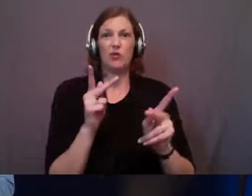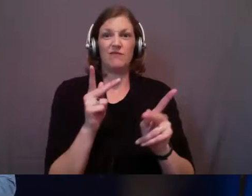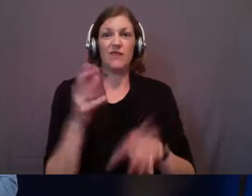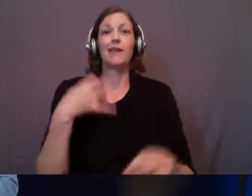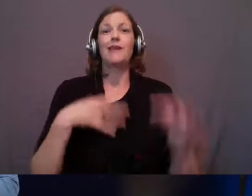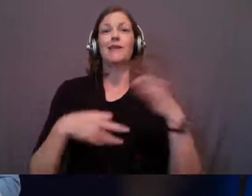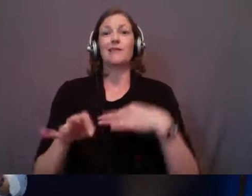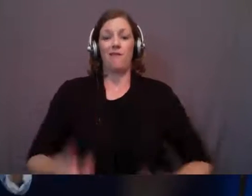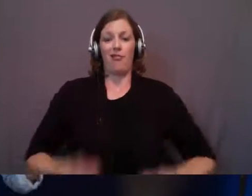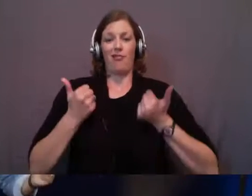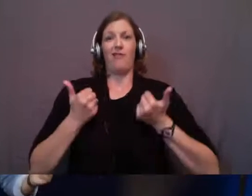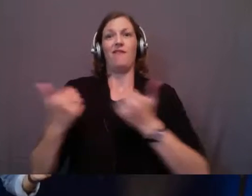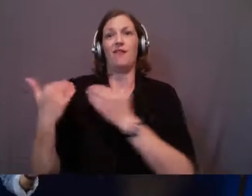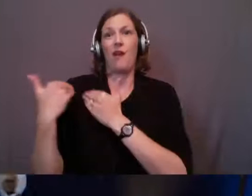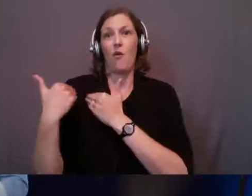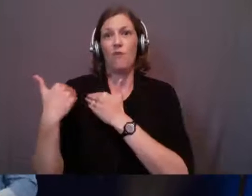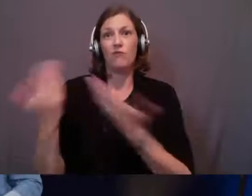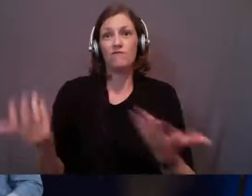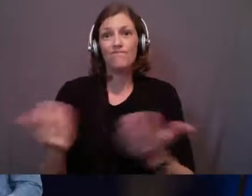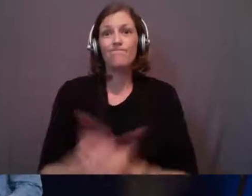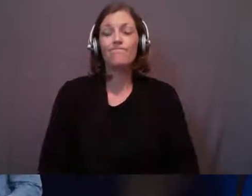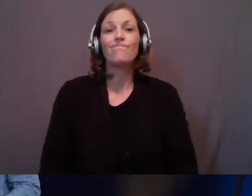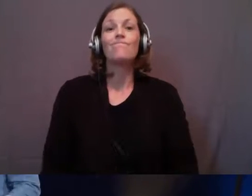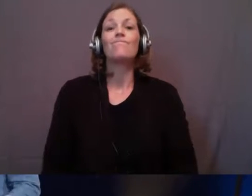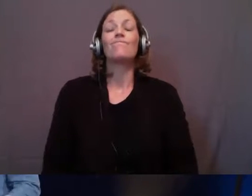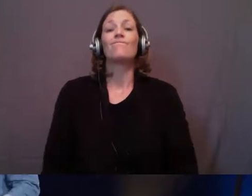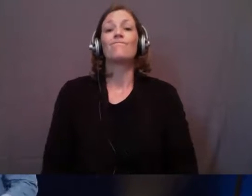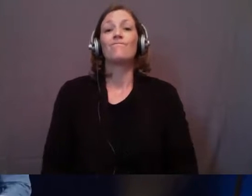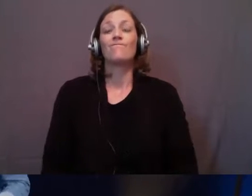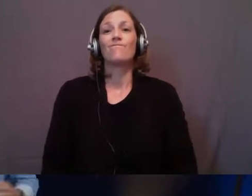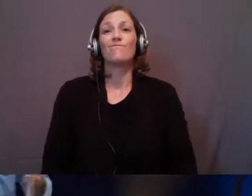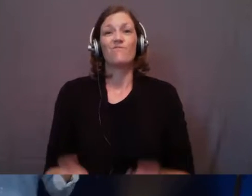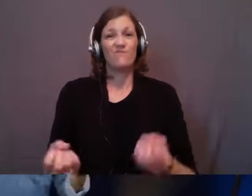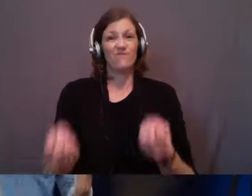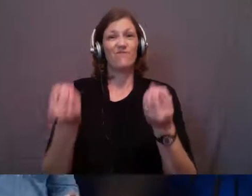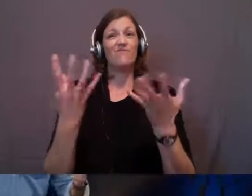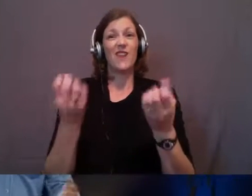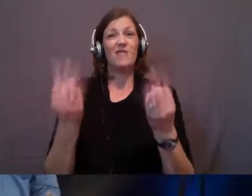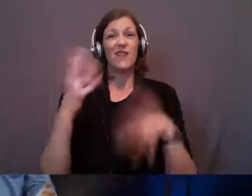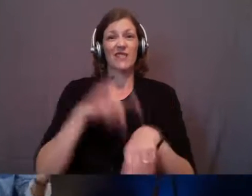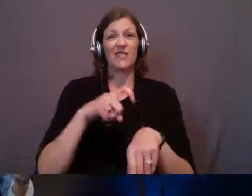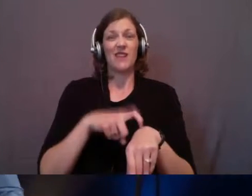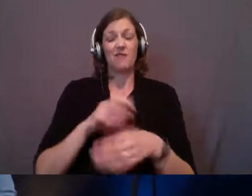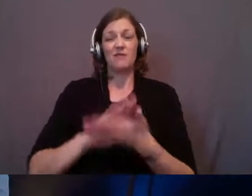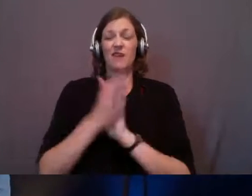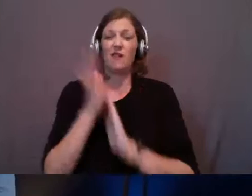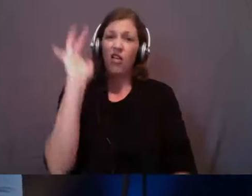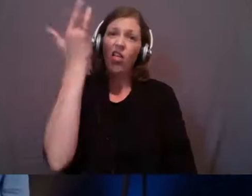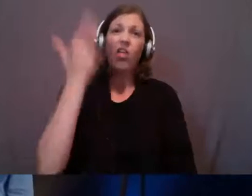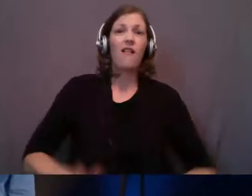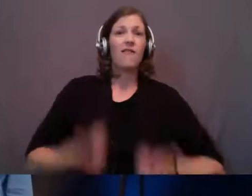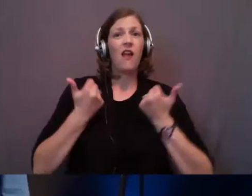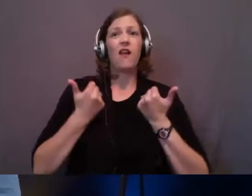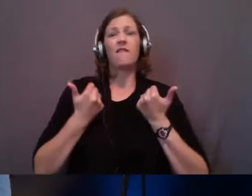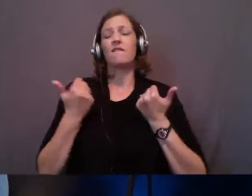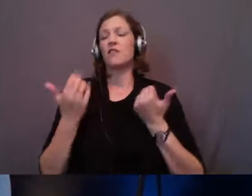that's accountable or live an accountable life. I mean, how many times do we get tired of life? How many times is it just easier